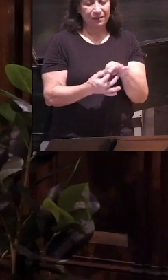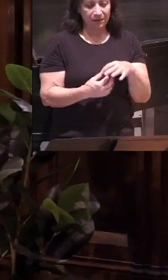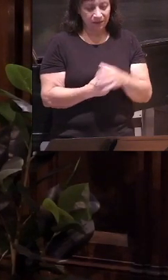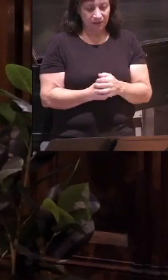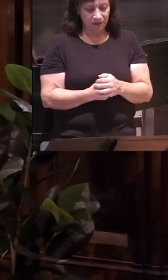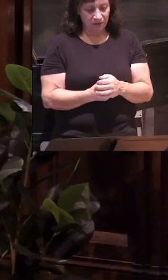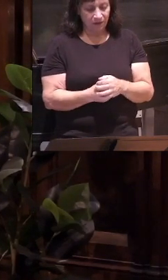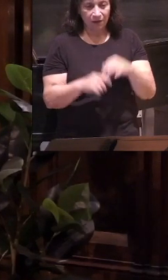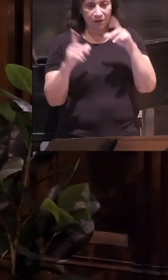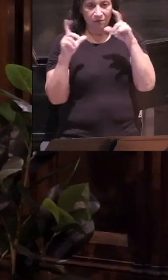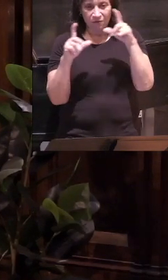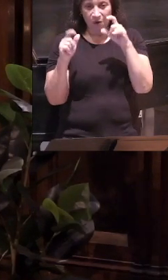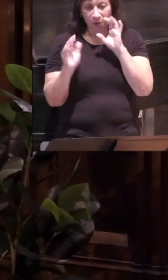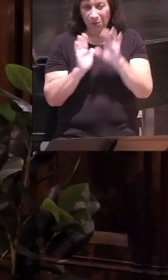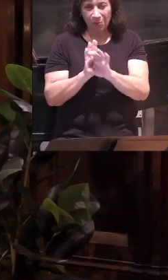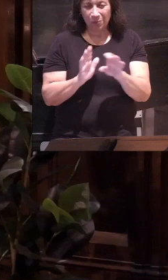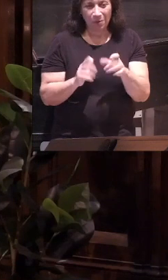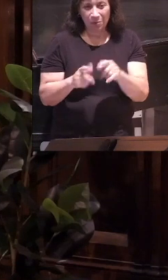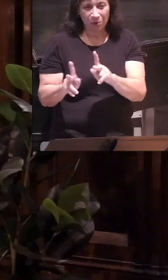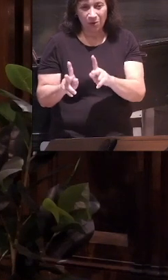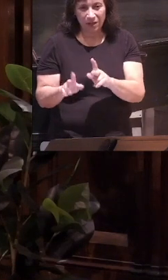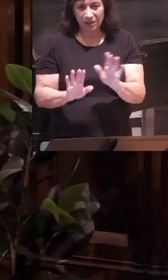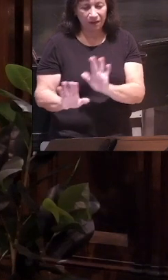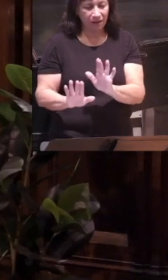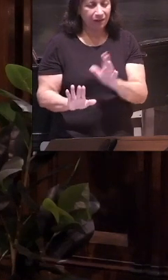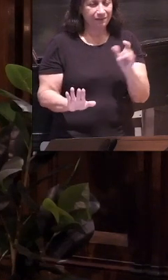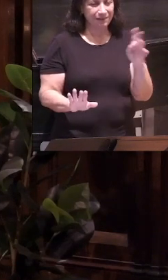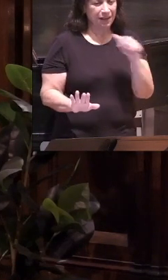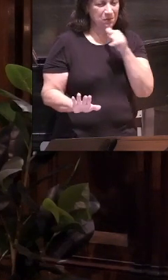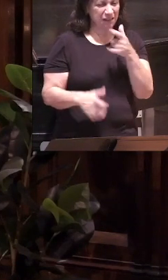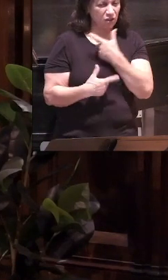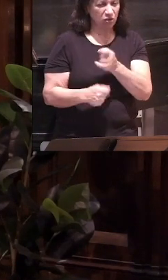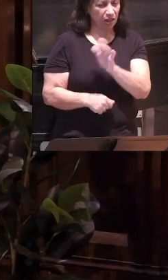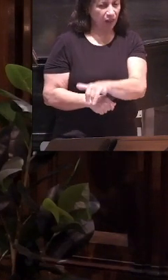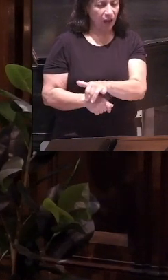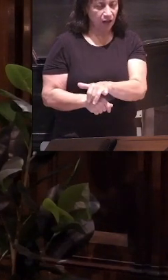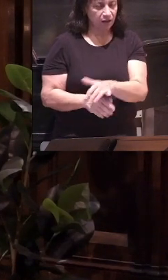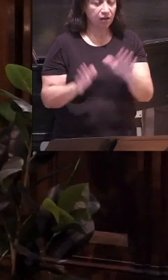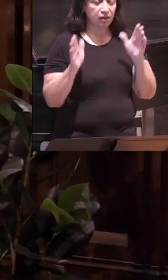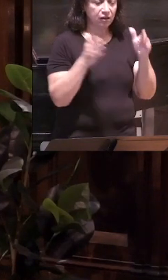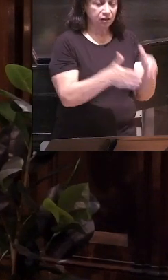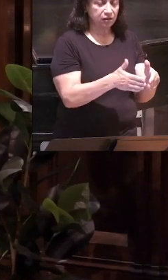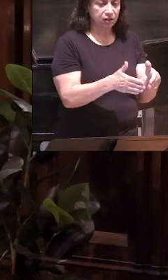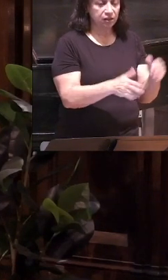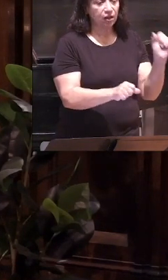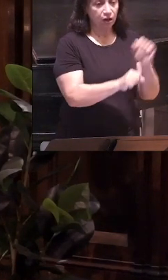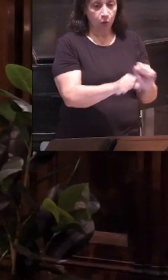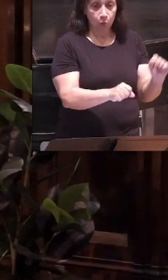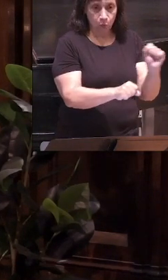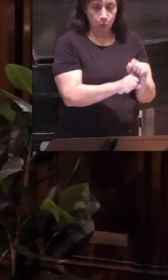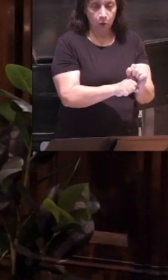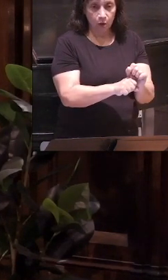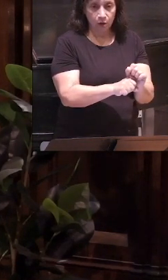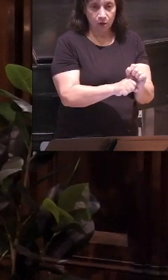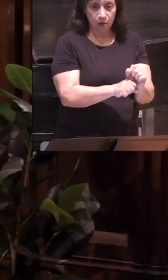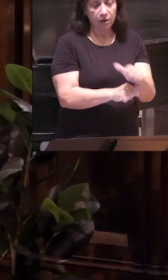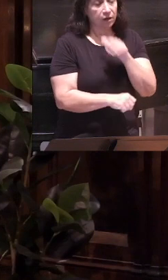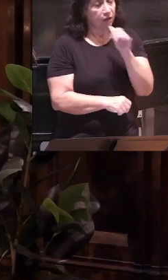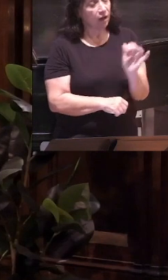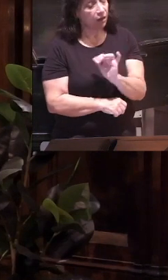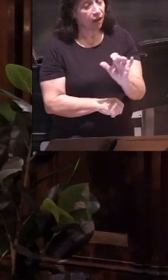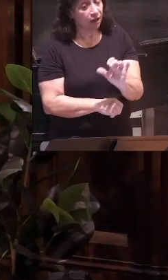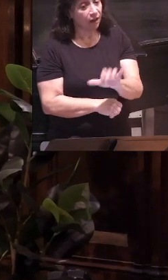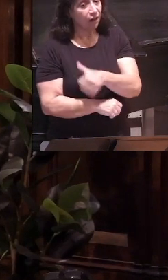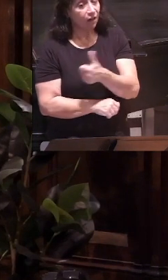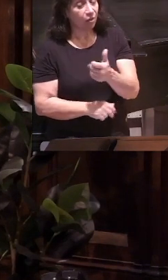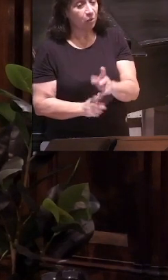ops. Tammy isn't into that. Tammy is going to work, unlike a lot of people don't